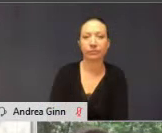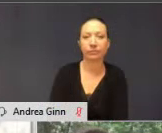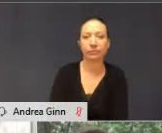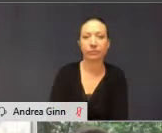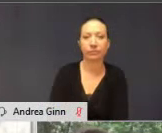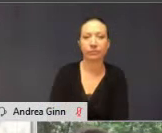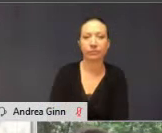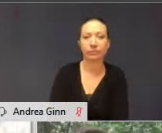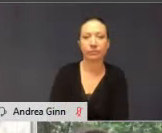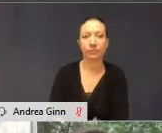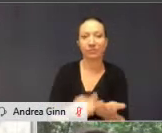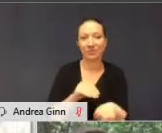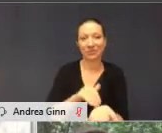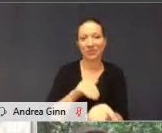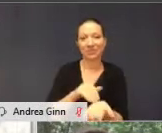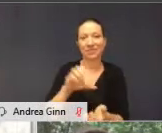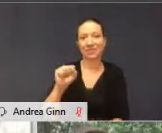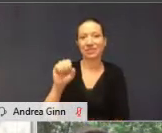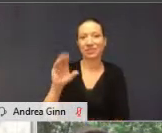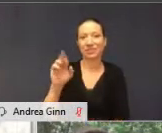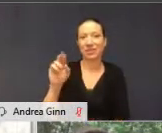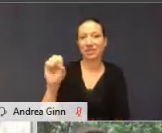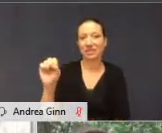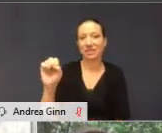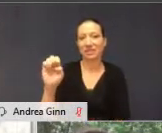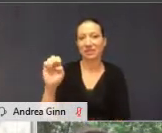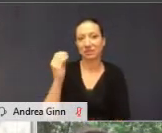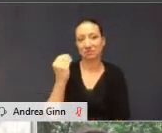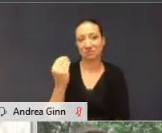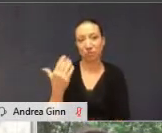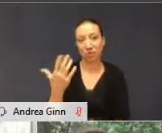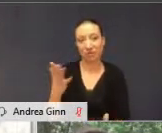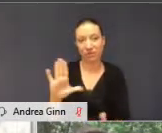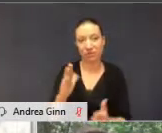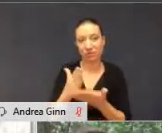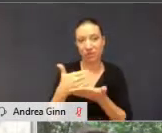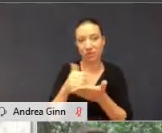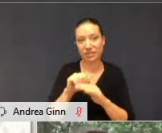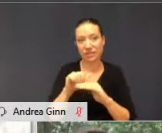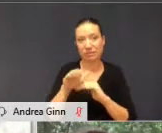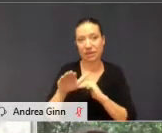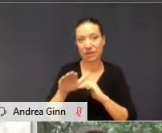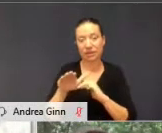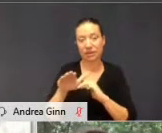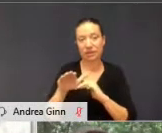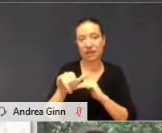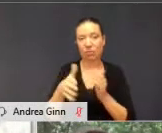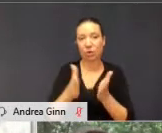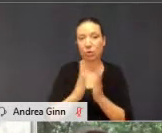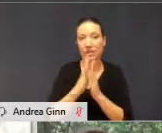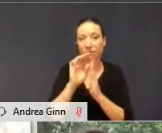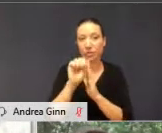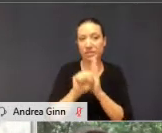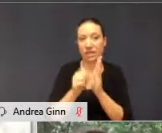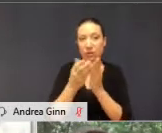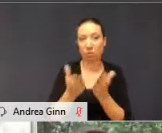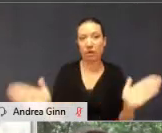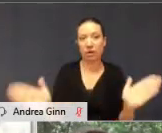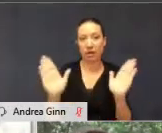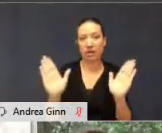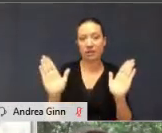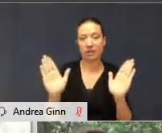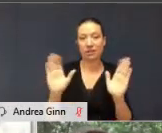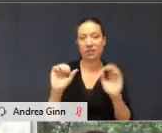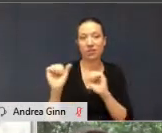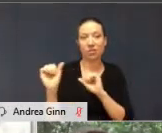Well, we've submitted our budget, and the request statewide was that all departments